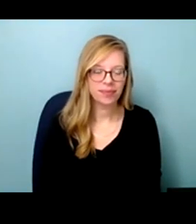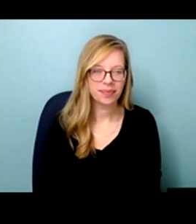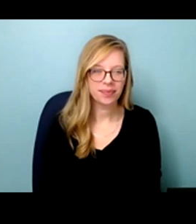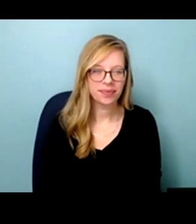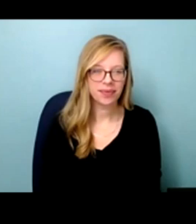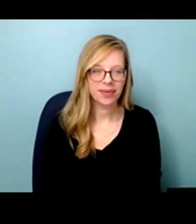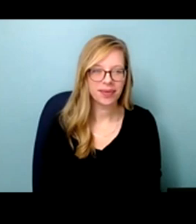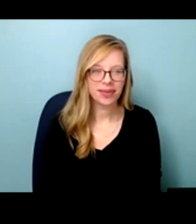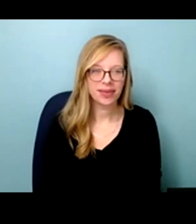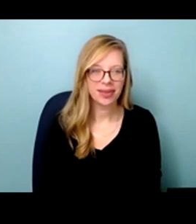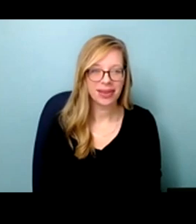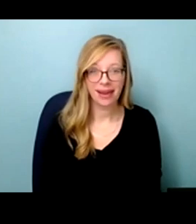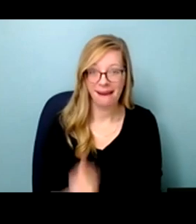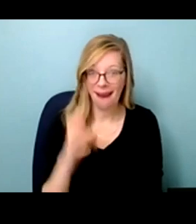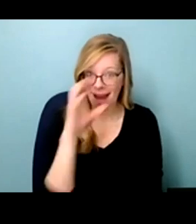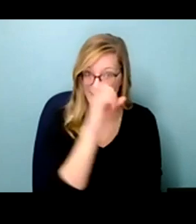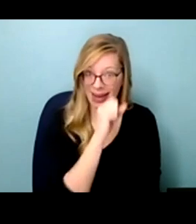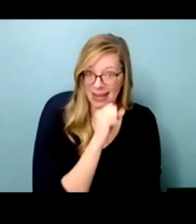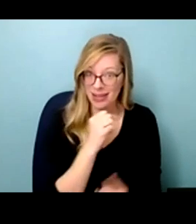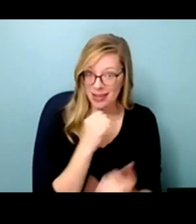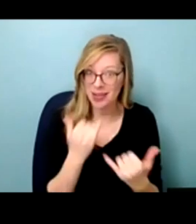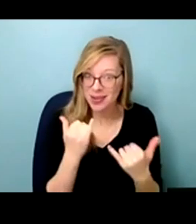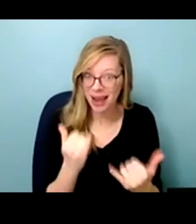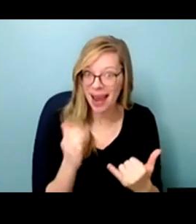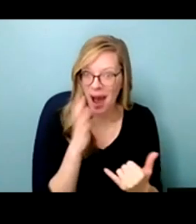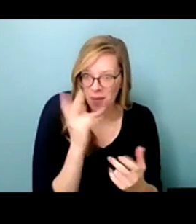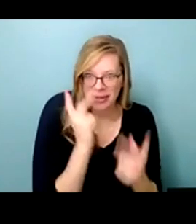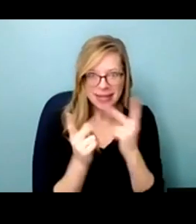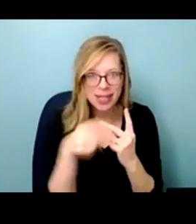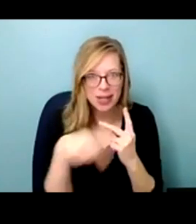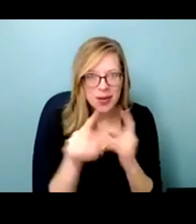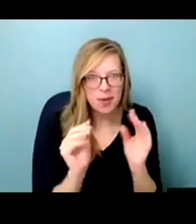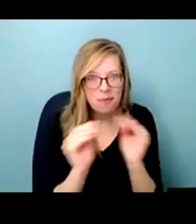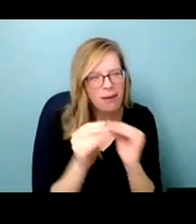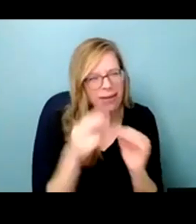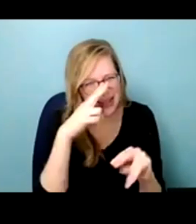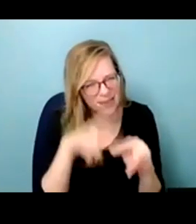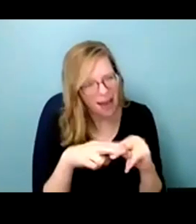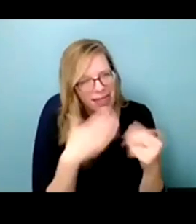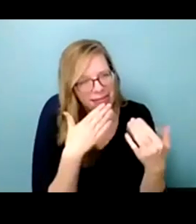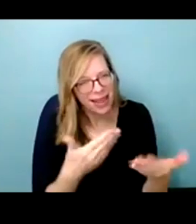Well, I guess I'll be seeing more of you throughout the day. This is so much fun. Thanks for having me.